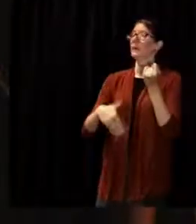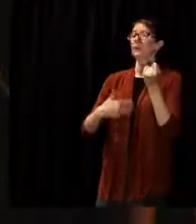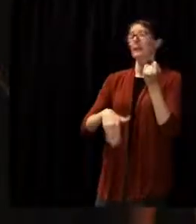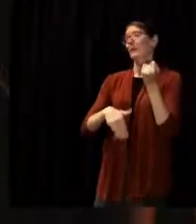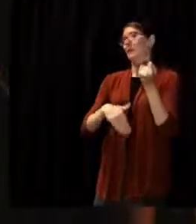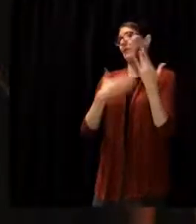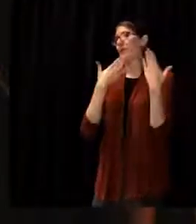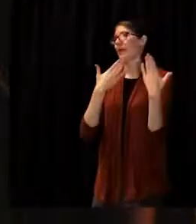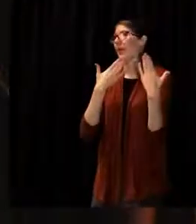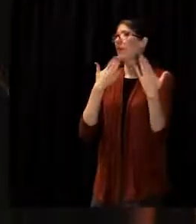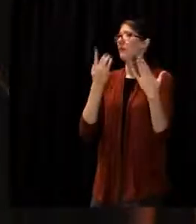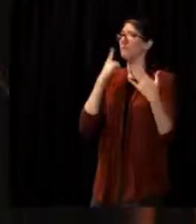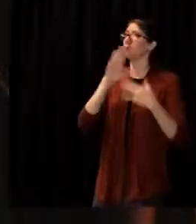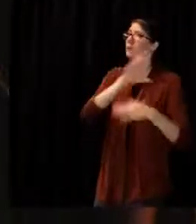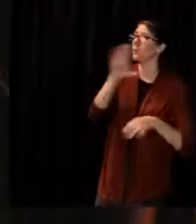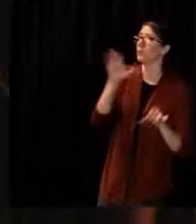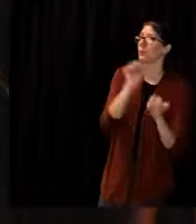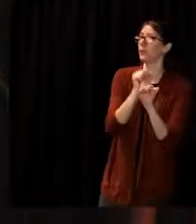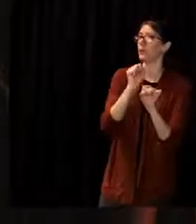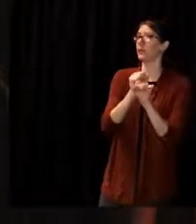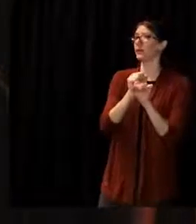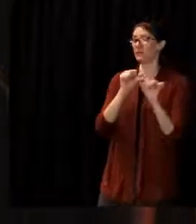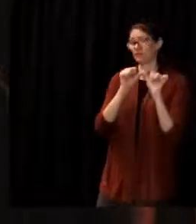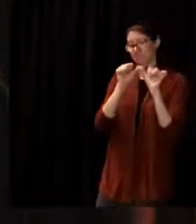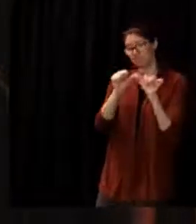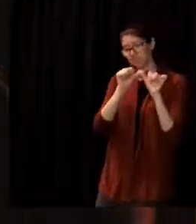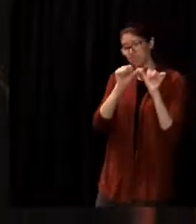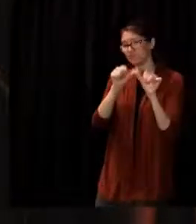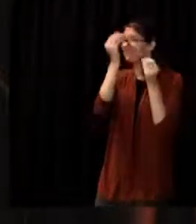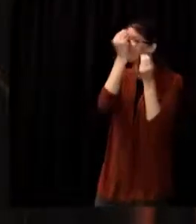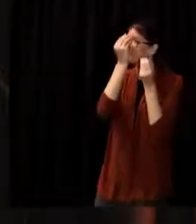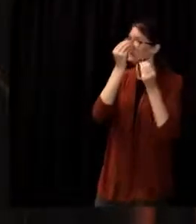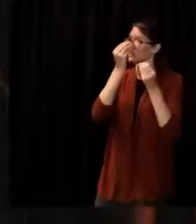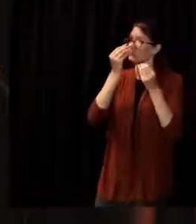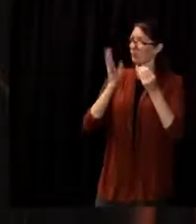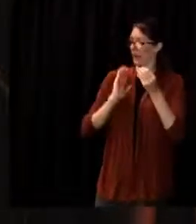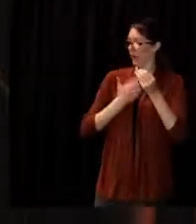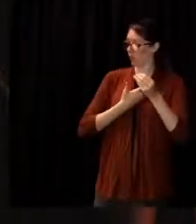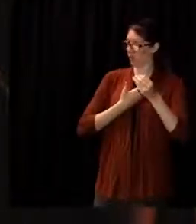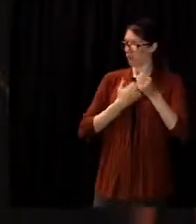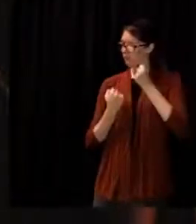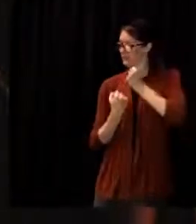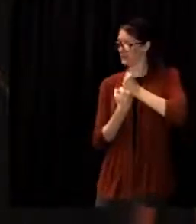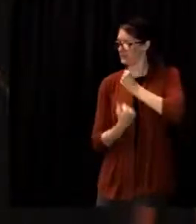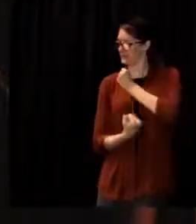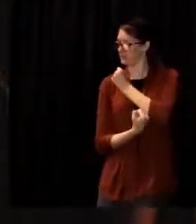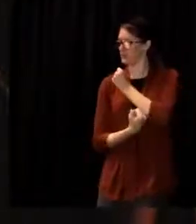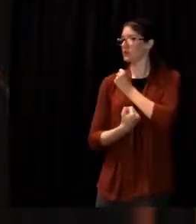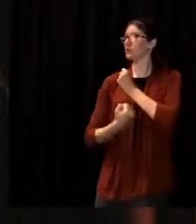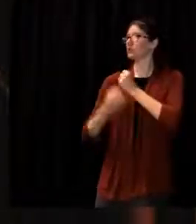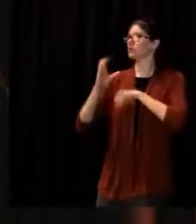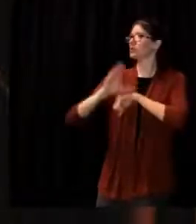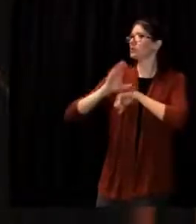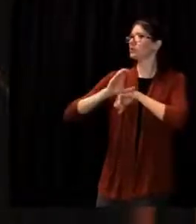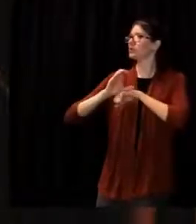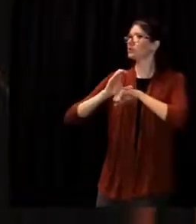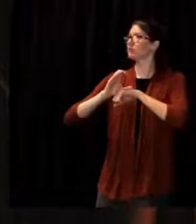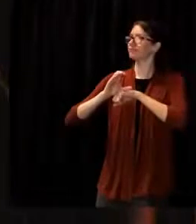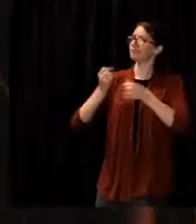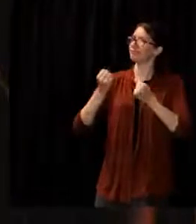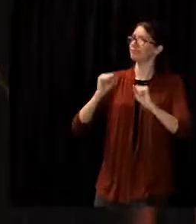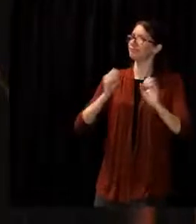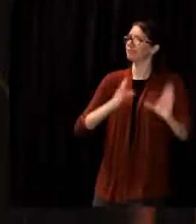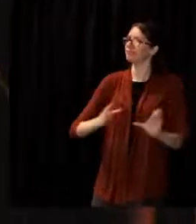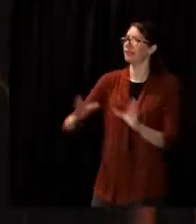because they continue to work to strive to be core to our church strategy, to make disciples that are going to edify and evangelize